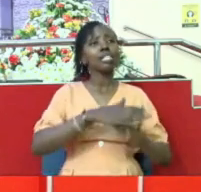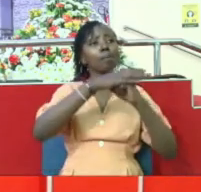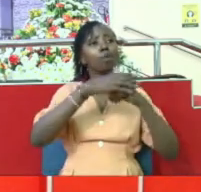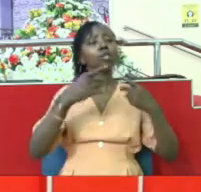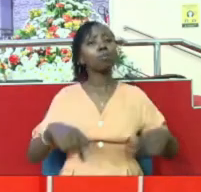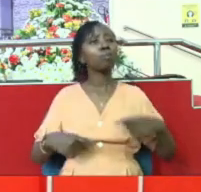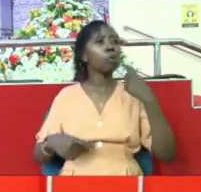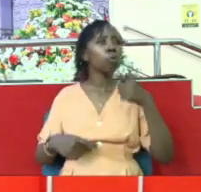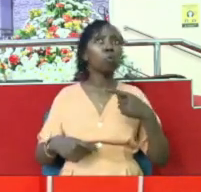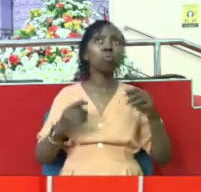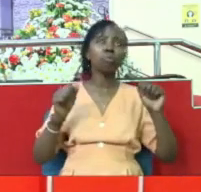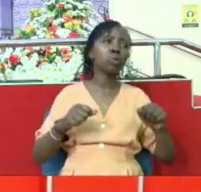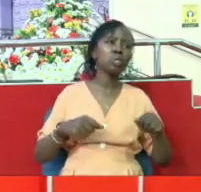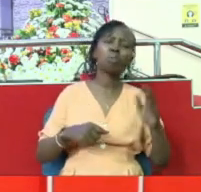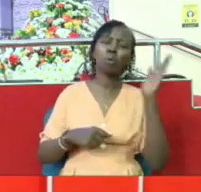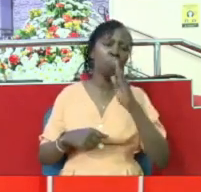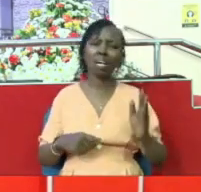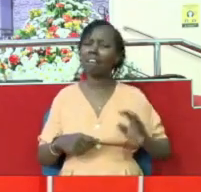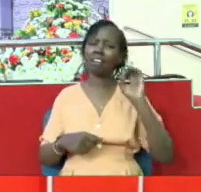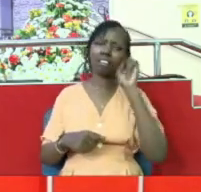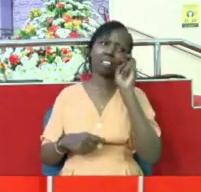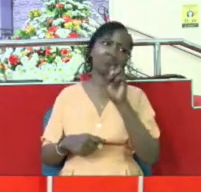among the people that likely they will never come across to.